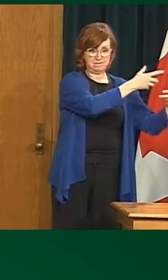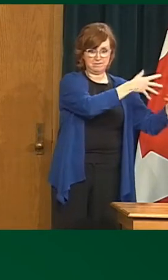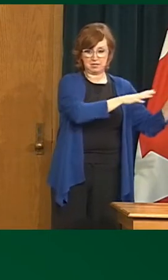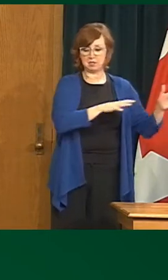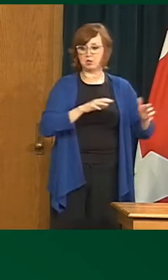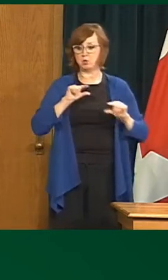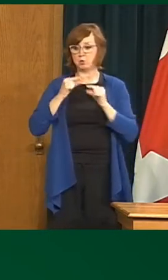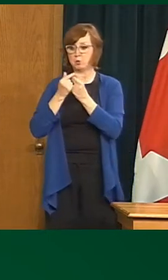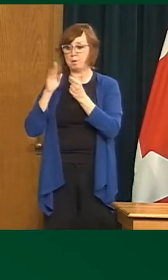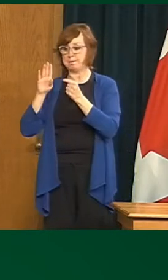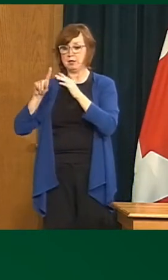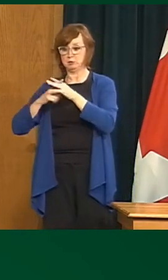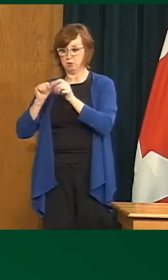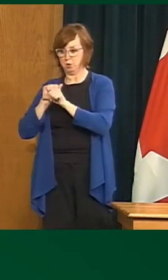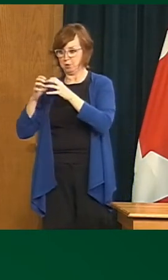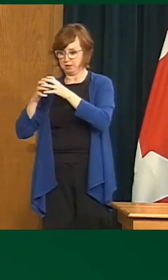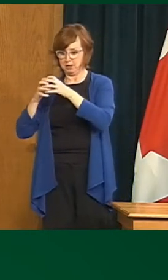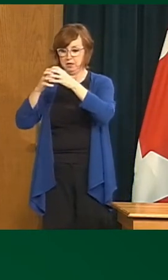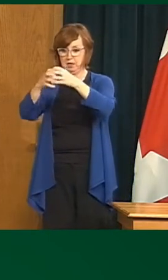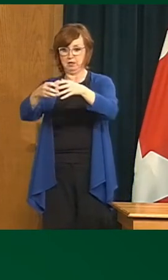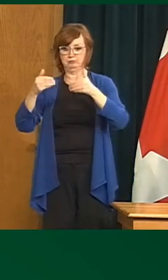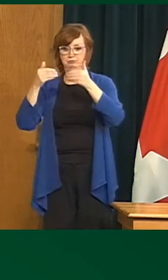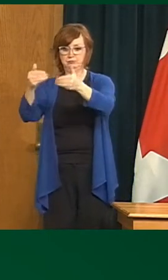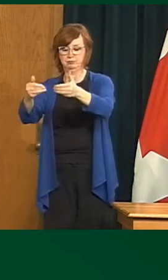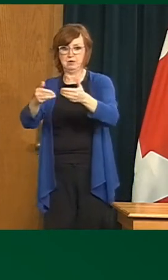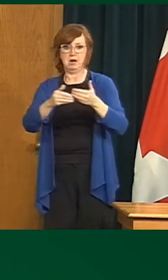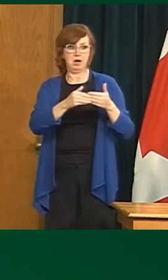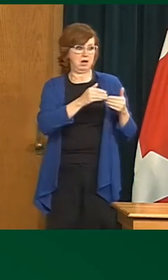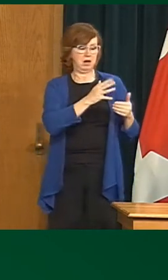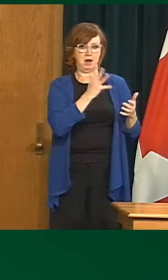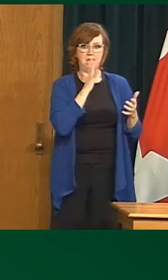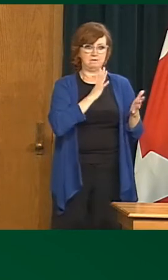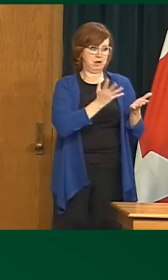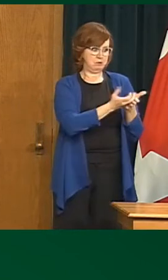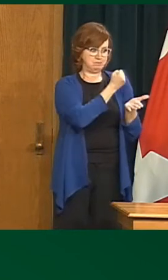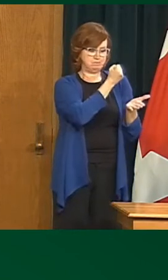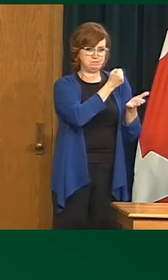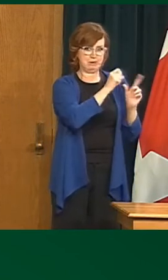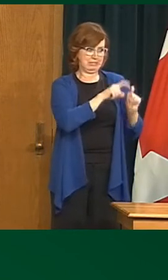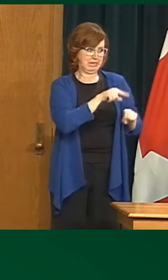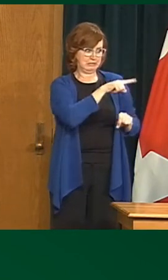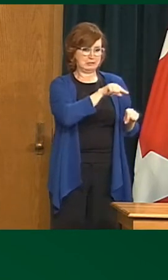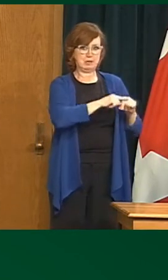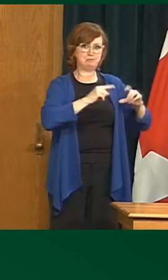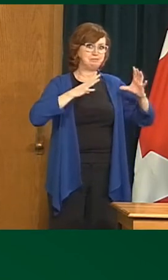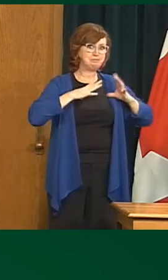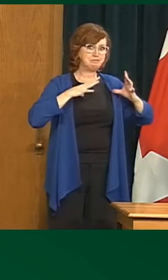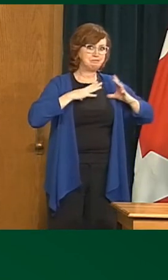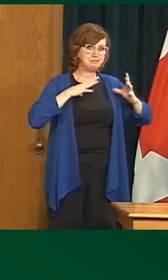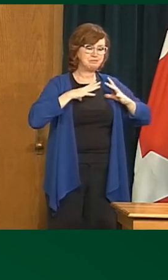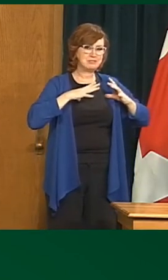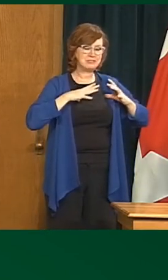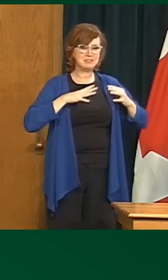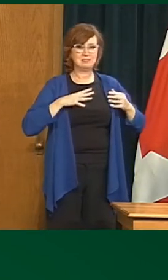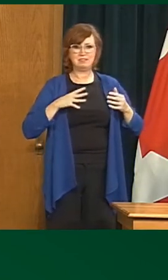agency. We need to keep those types of places as COVID free as possible to ensure that